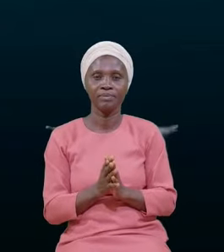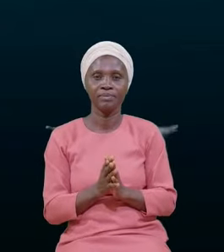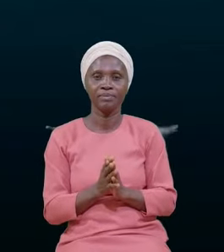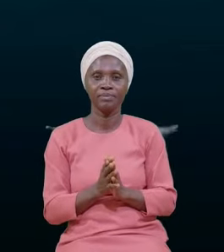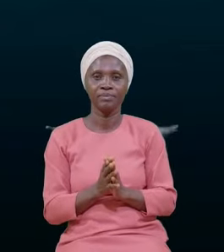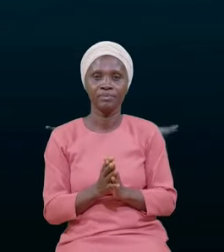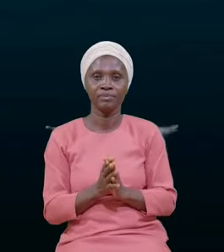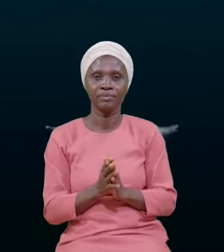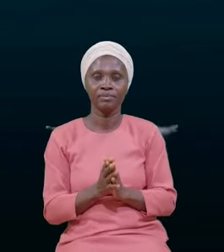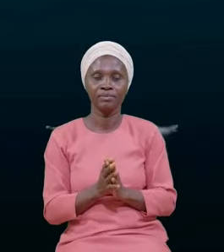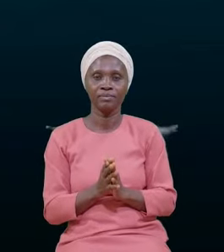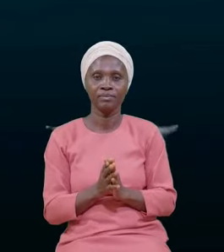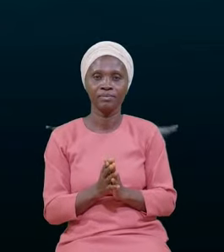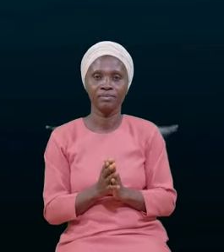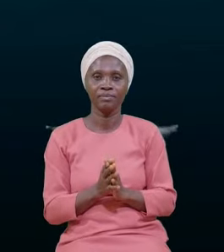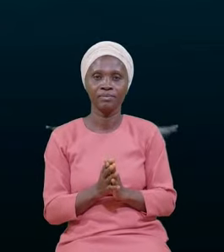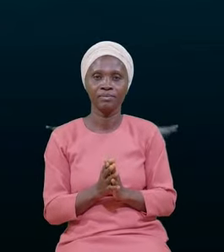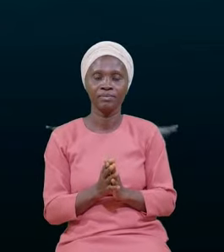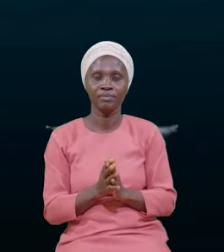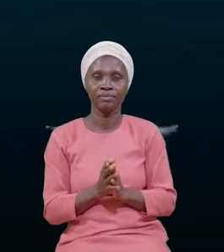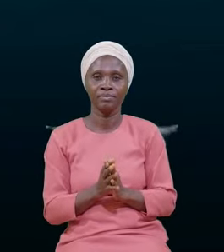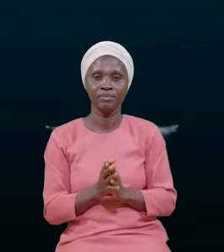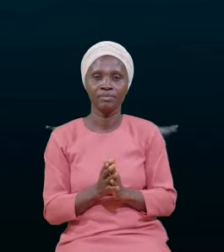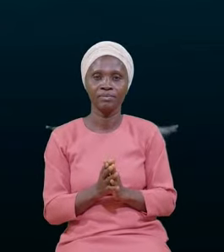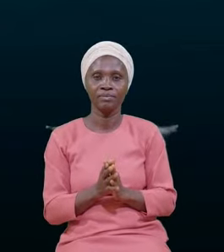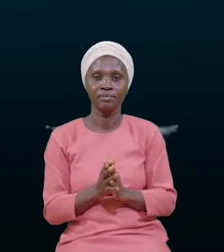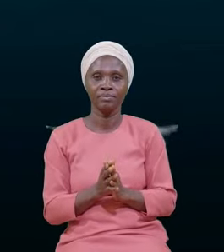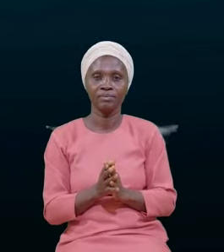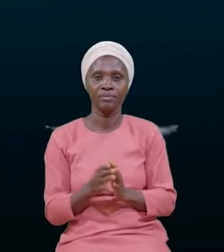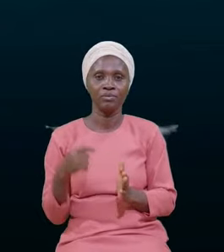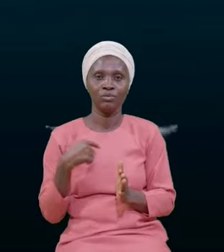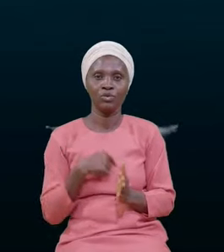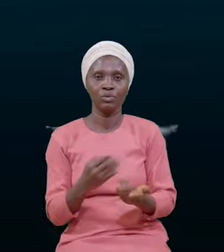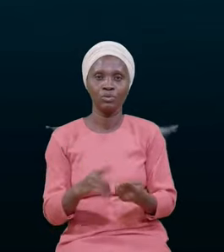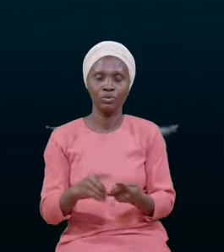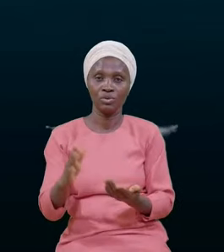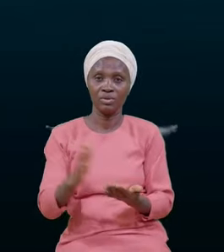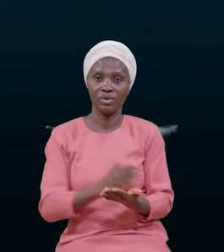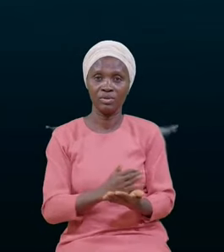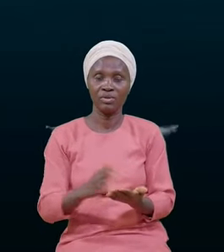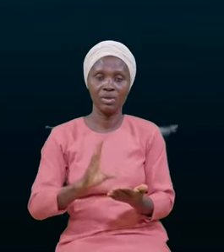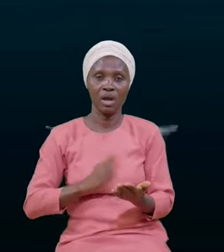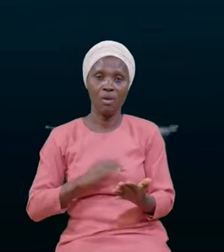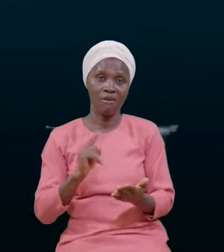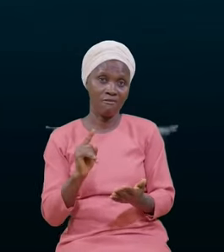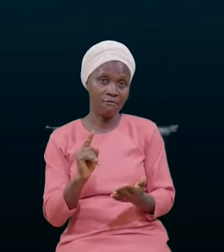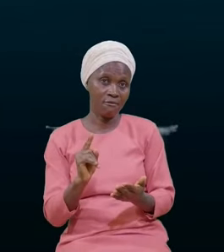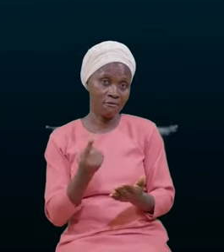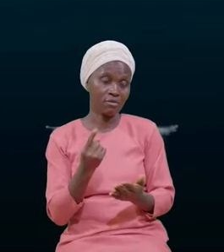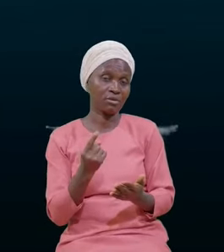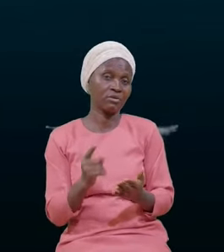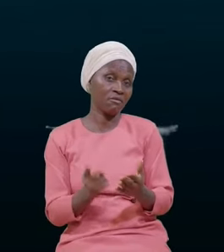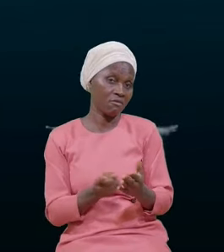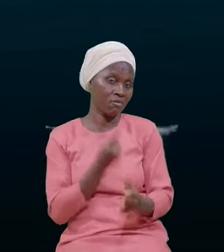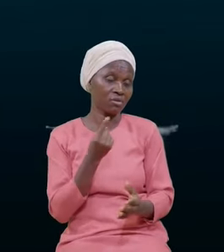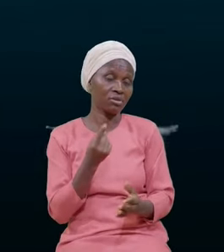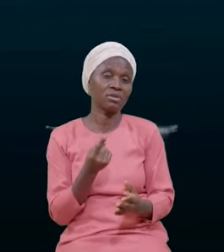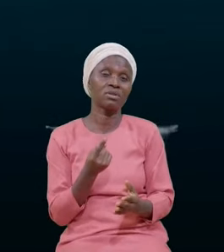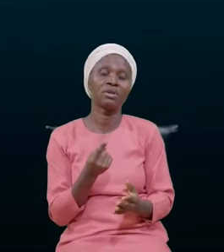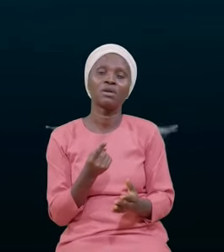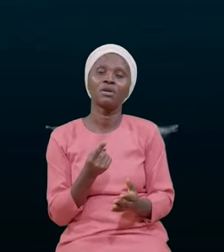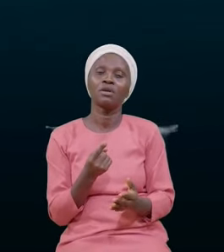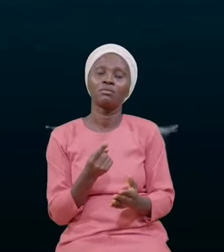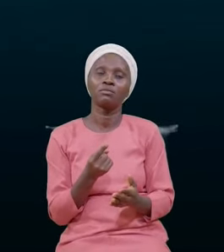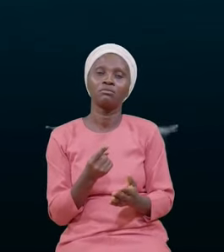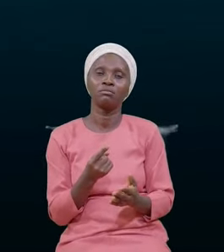as we take our First Congregational song this morning in our Retreat booklet